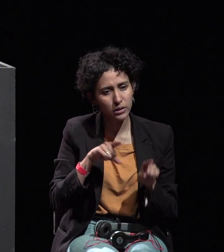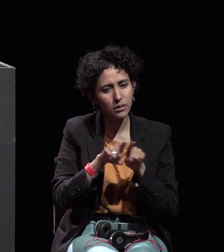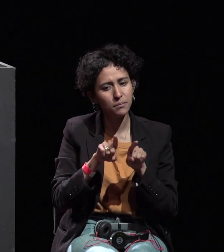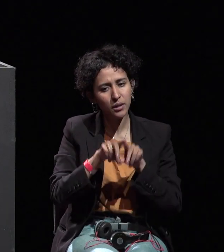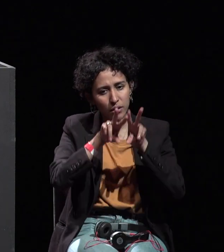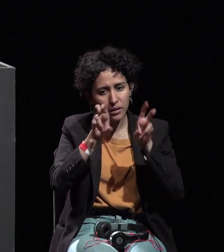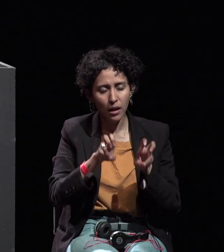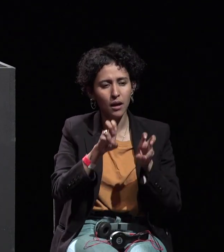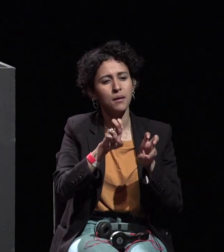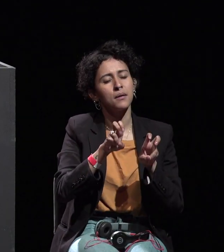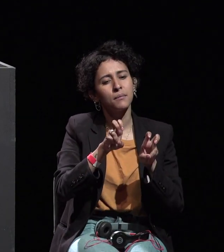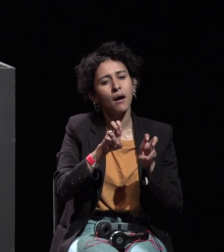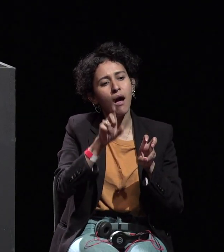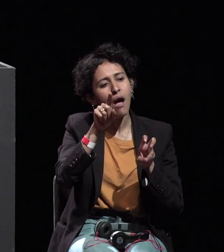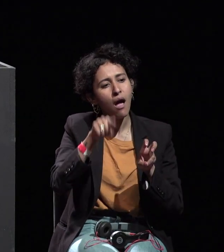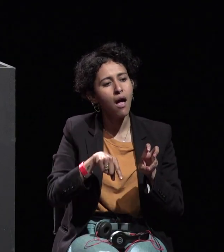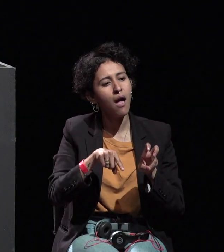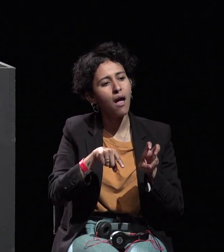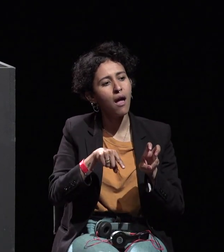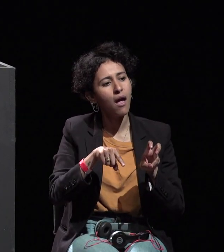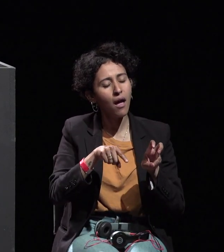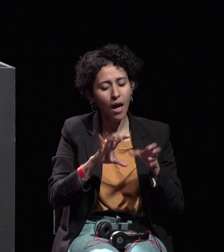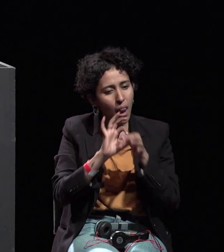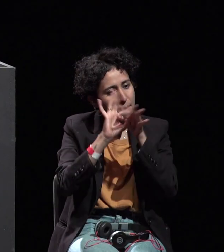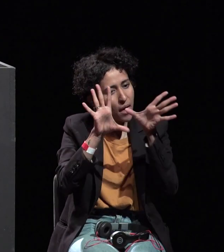and together towards collective liberation?